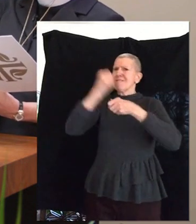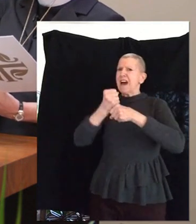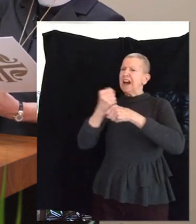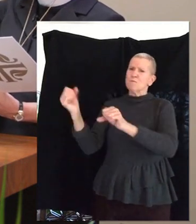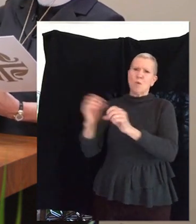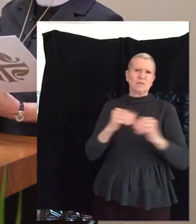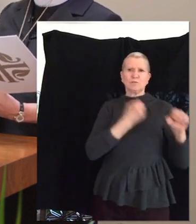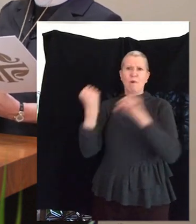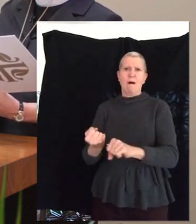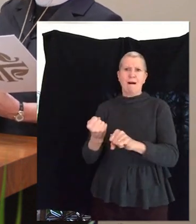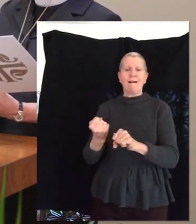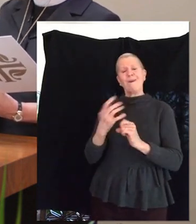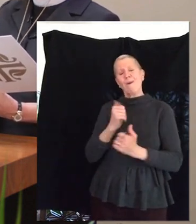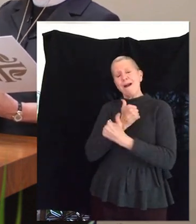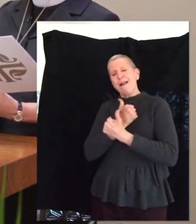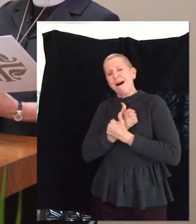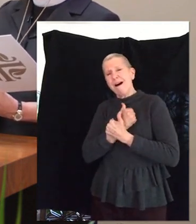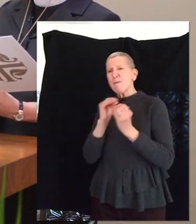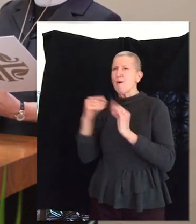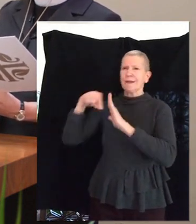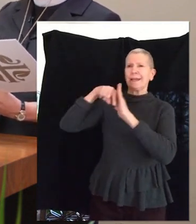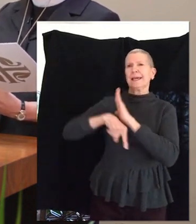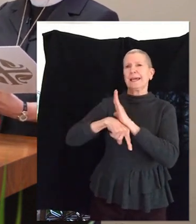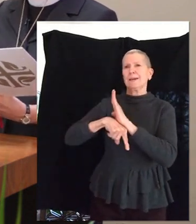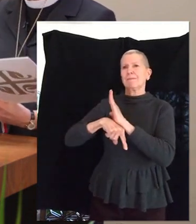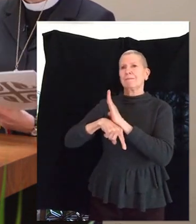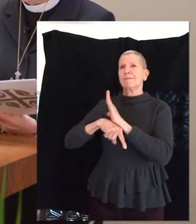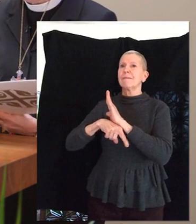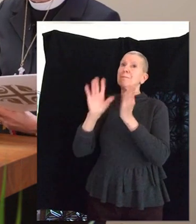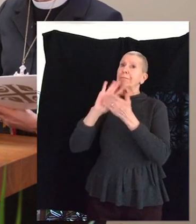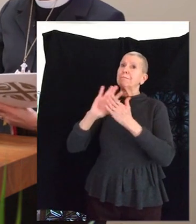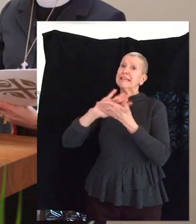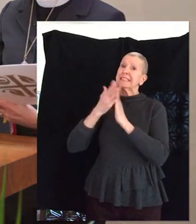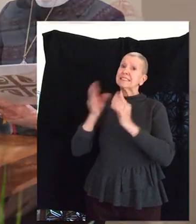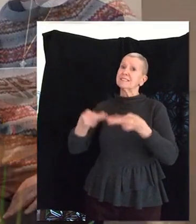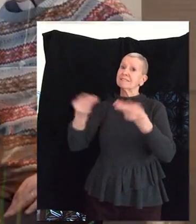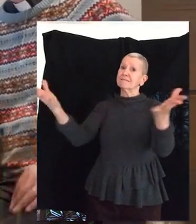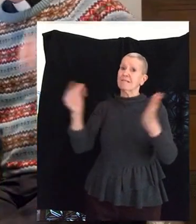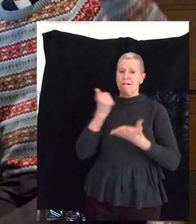your love, and grant you peace. Amen. Amen.